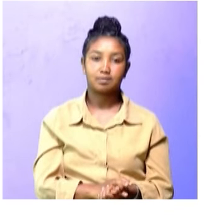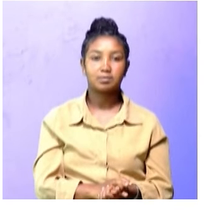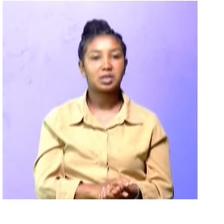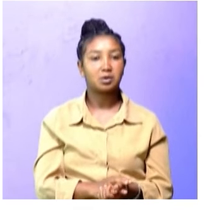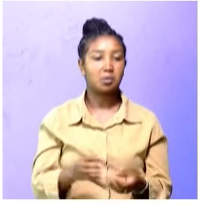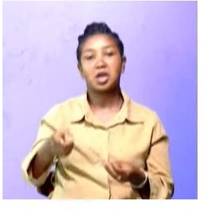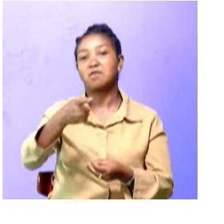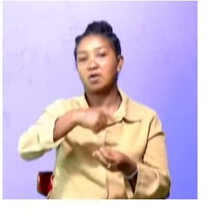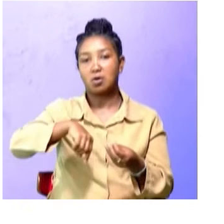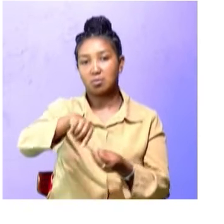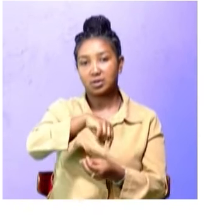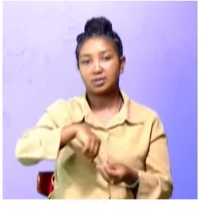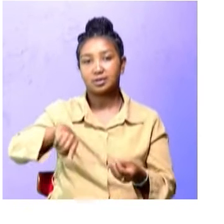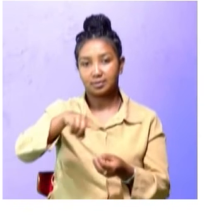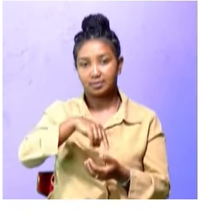environment.